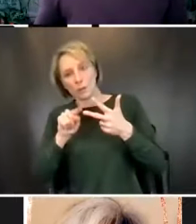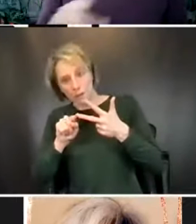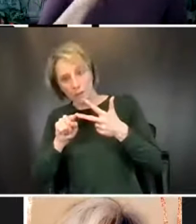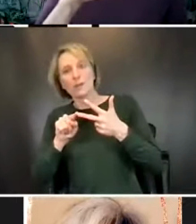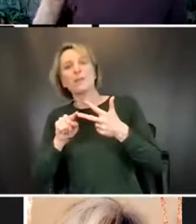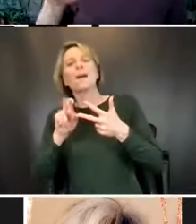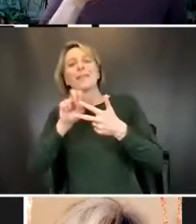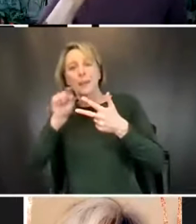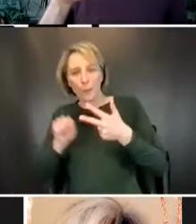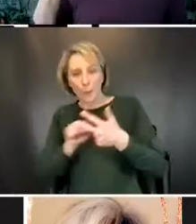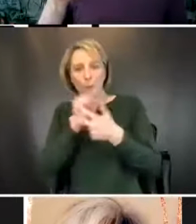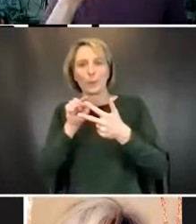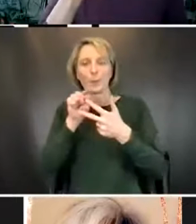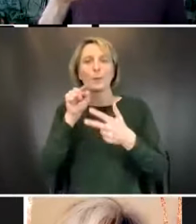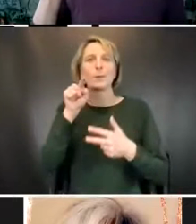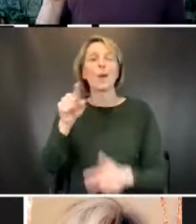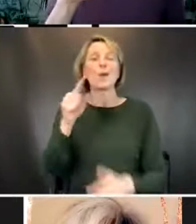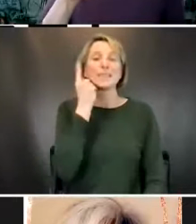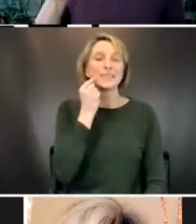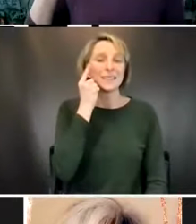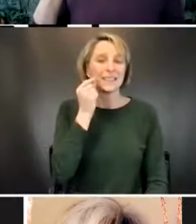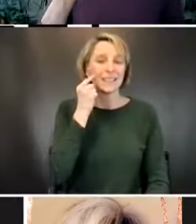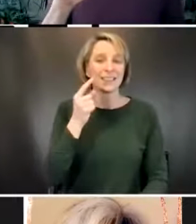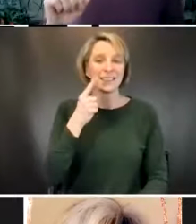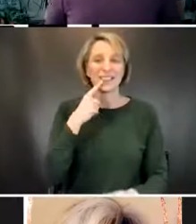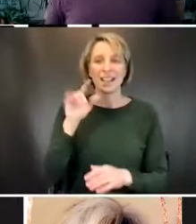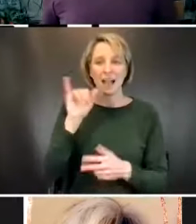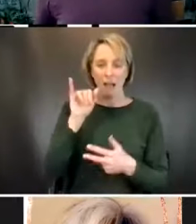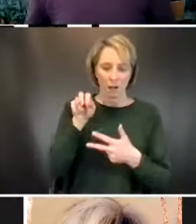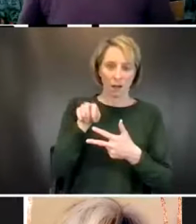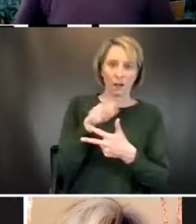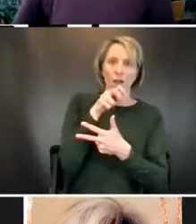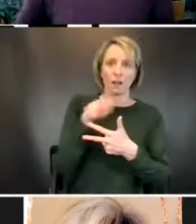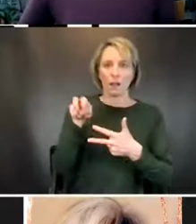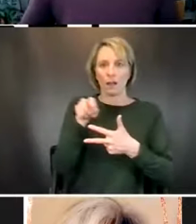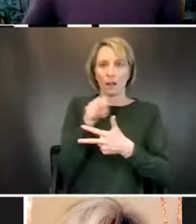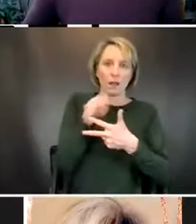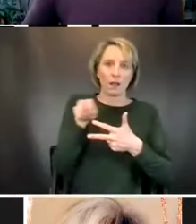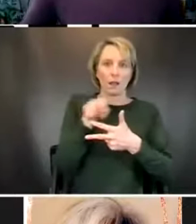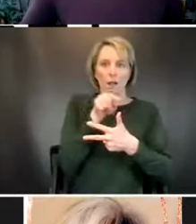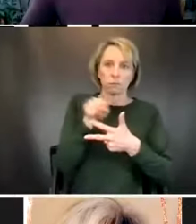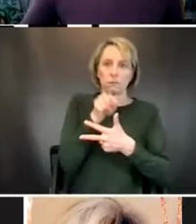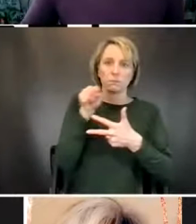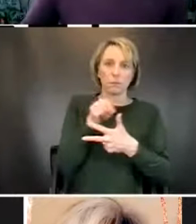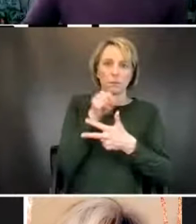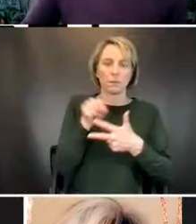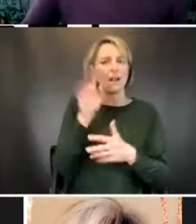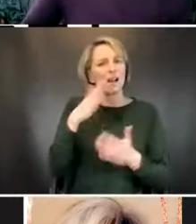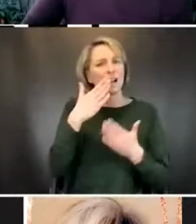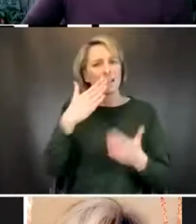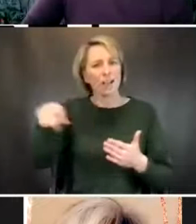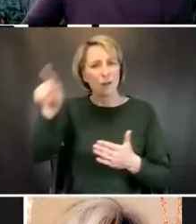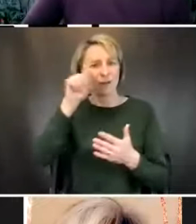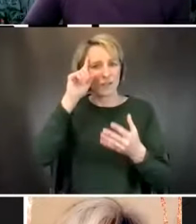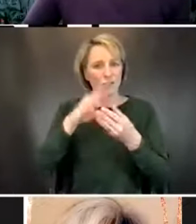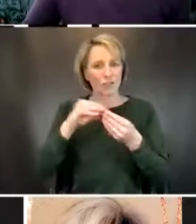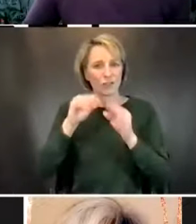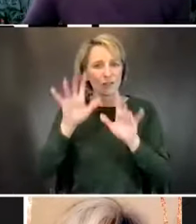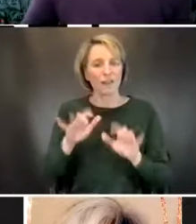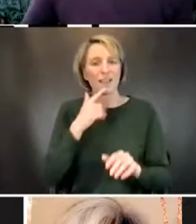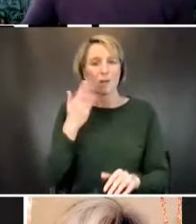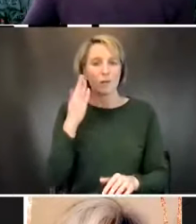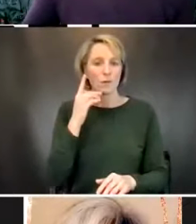Yeah, the bounce back. Yep, you can just see it happening, right? Just right there in that space. Thank you for sharing that. Thank you, Cynthia.